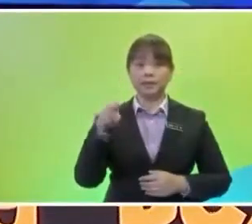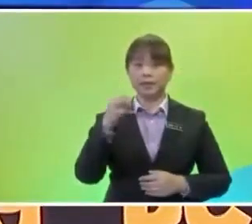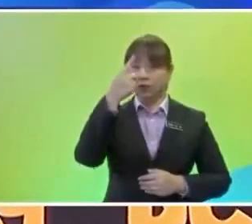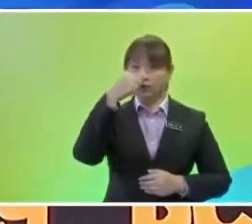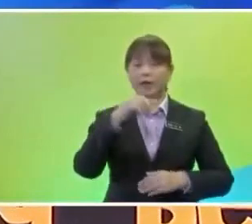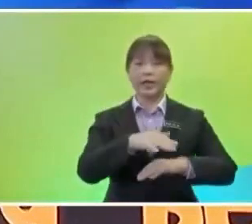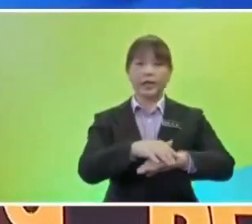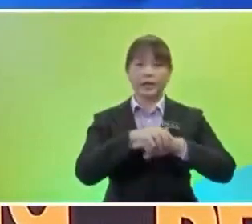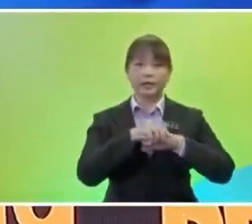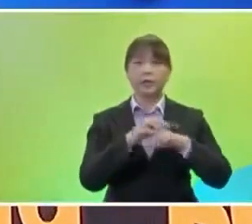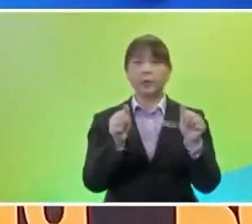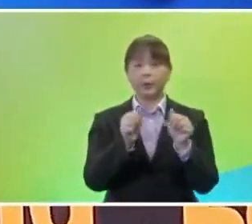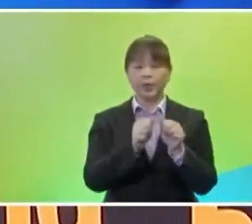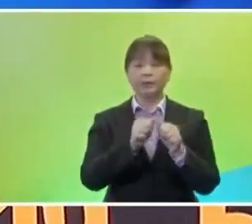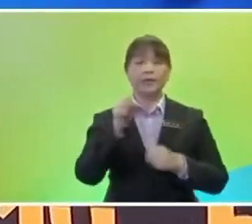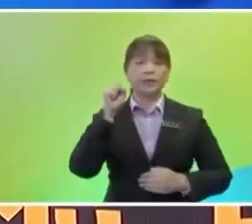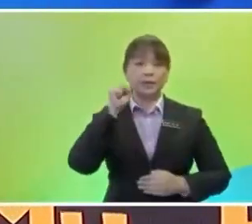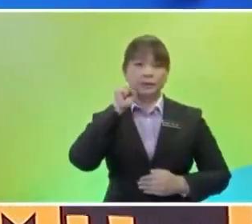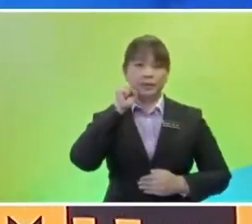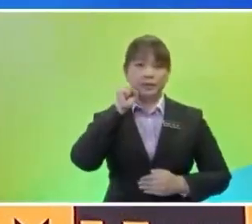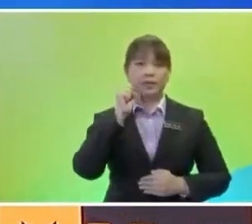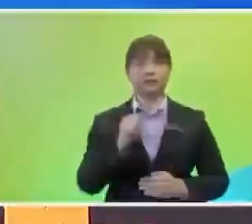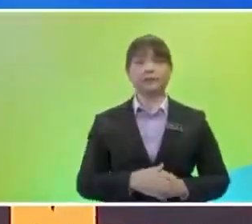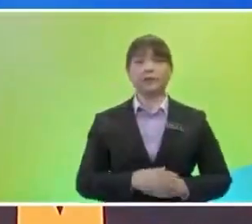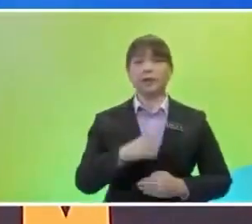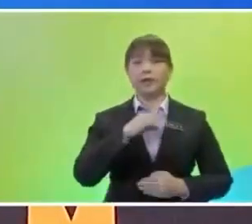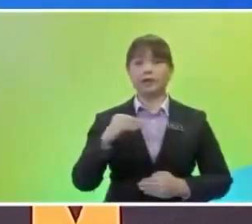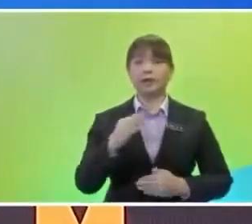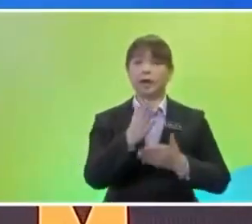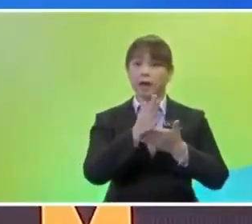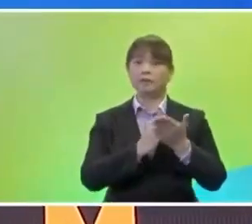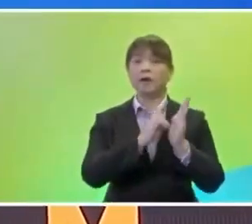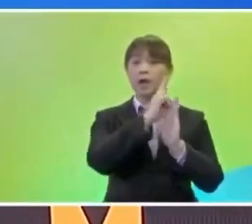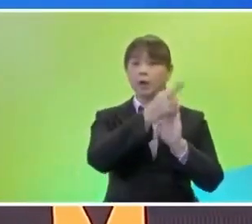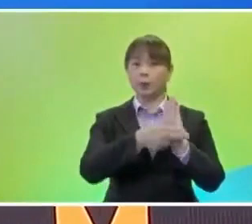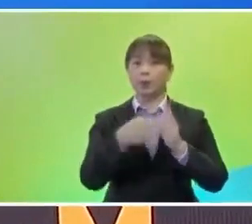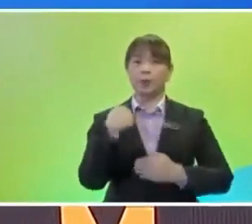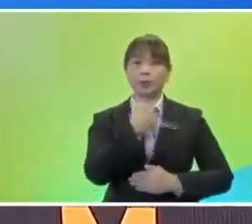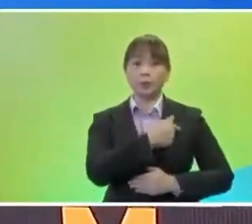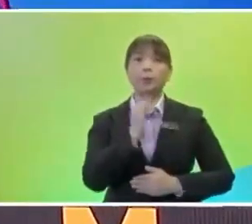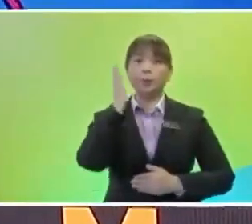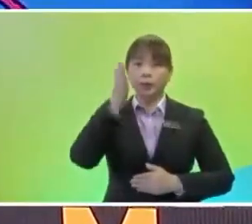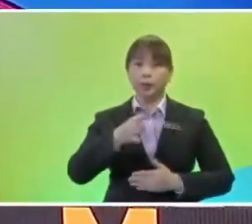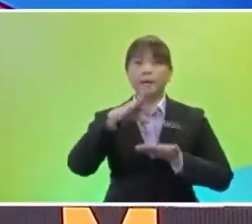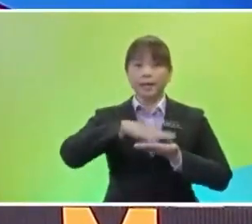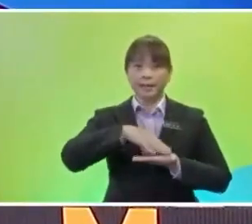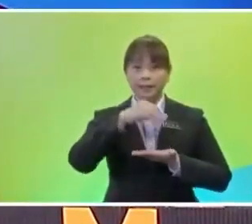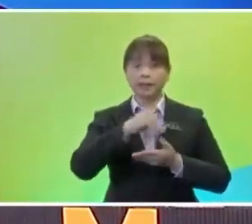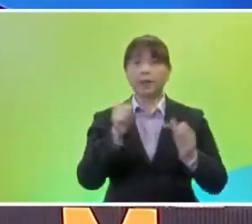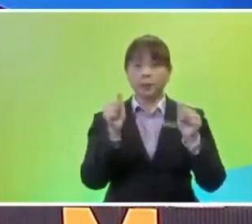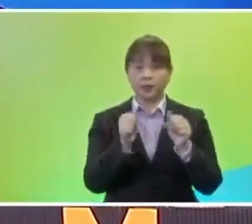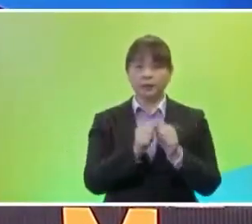Inggeris with me, Shafika Farahin. And for this whole half an hour, we'll be learning with teacher Zakiah. But before that, let me